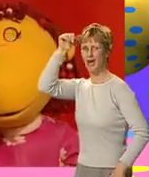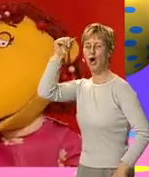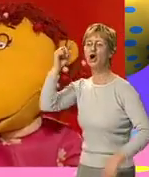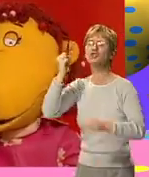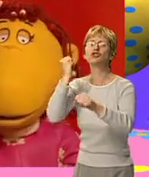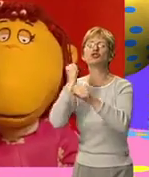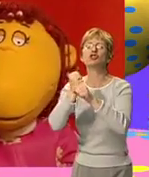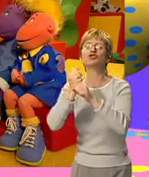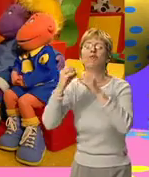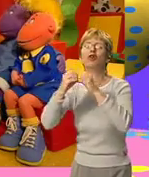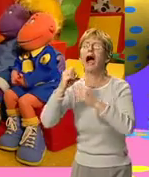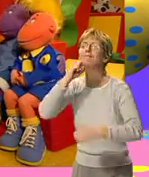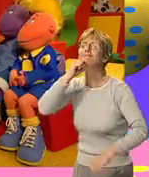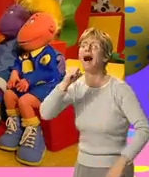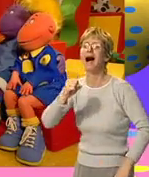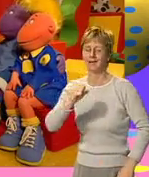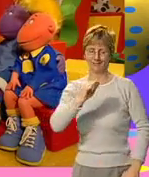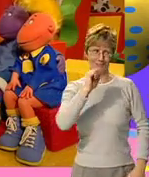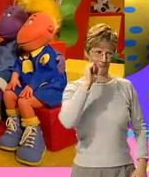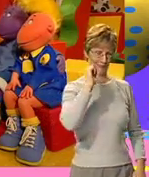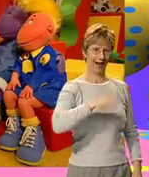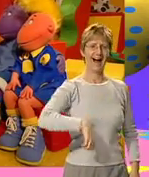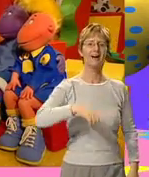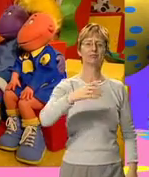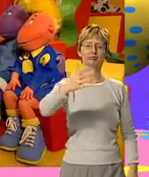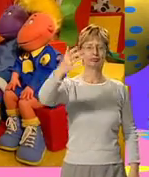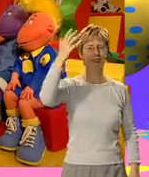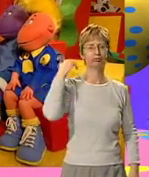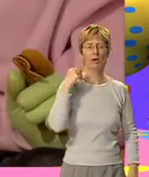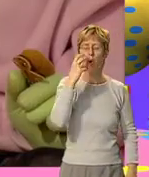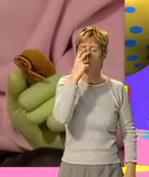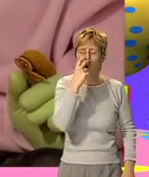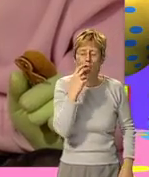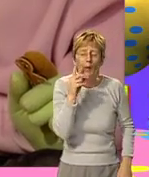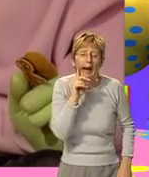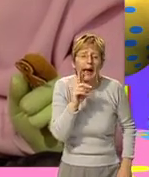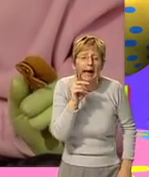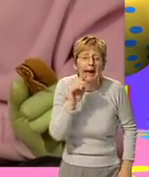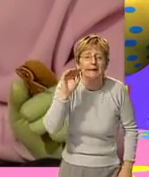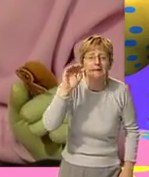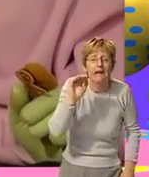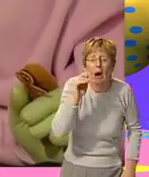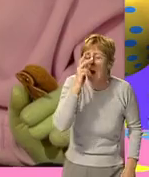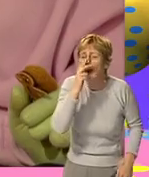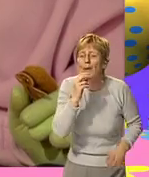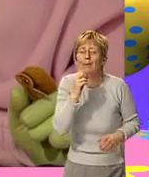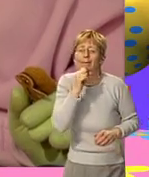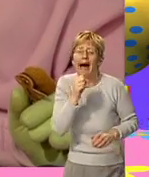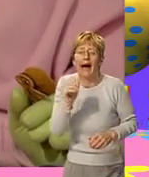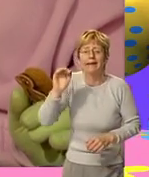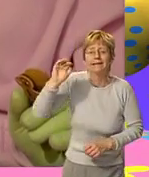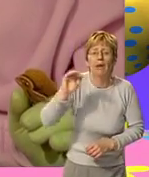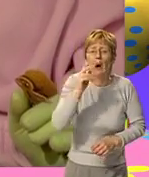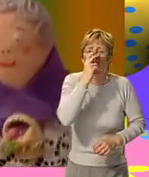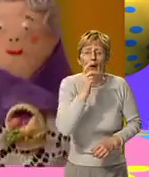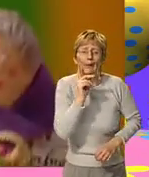this! Once upon a time, there was a little old lady and a little old man. One morning, the little old lady decided to